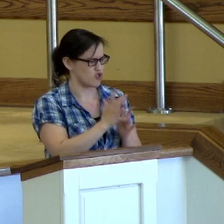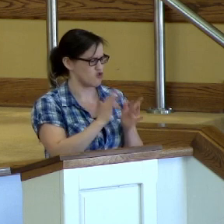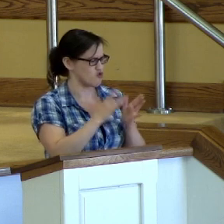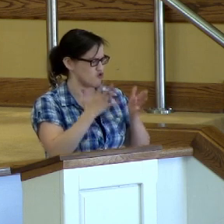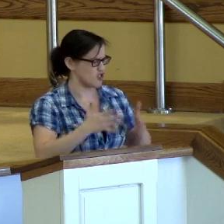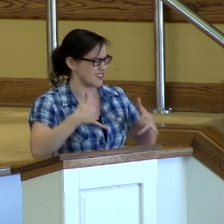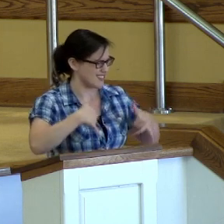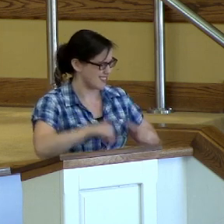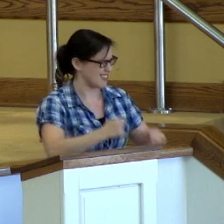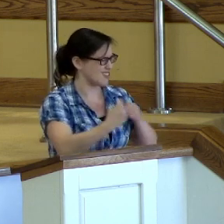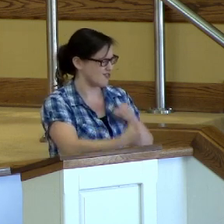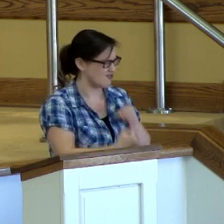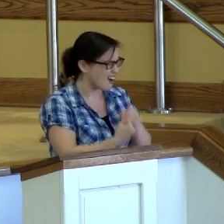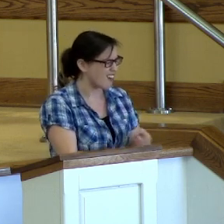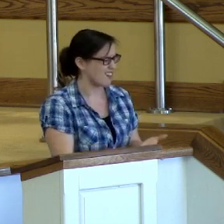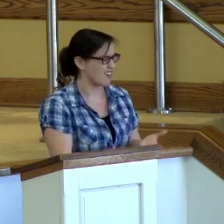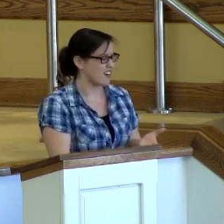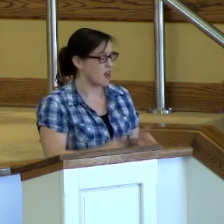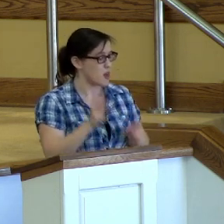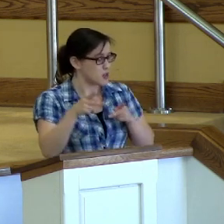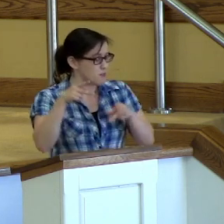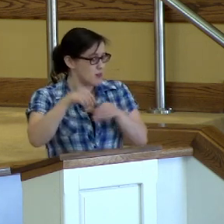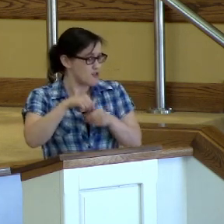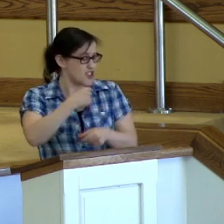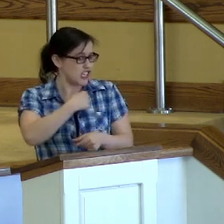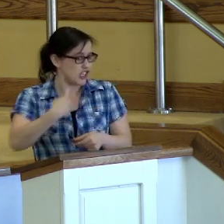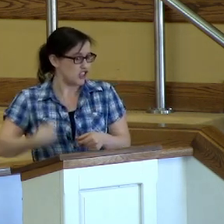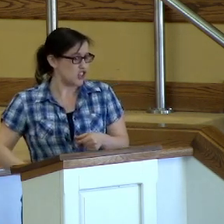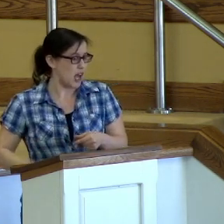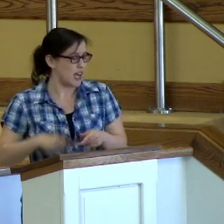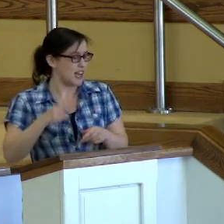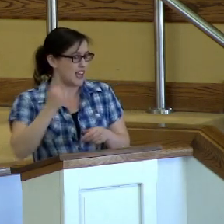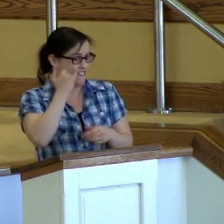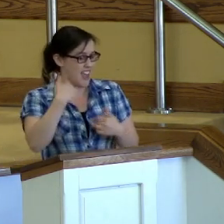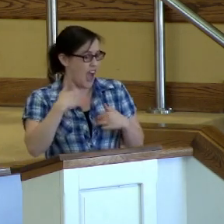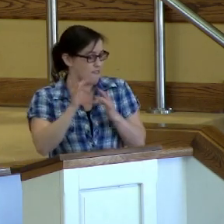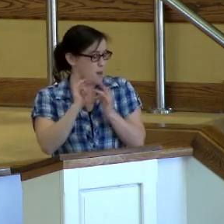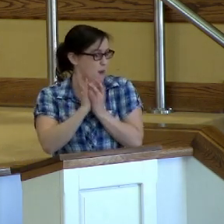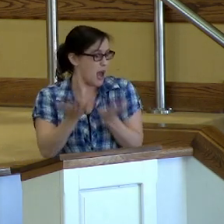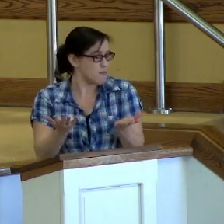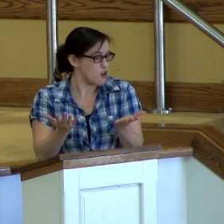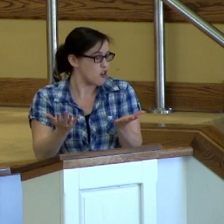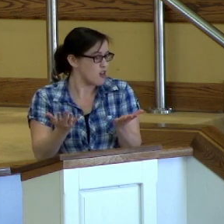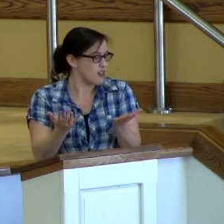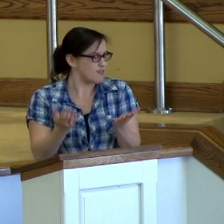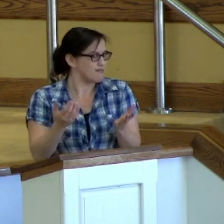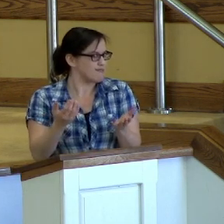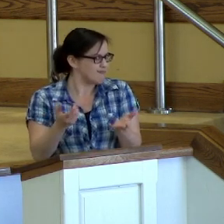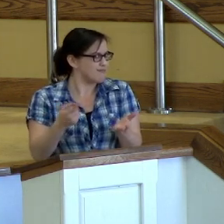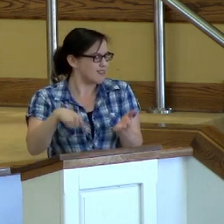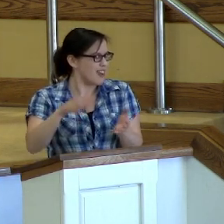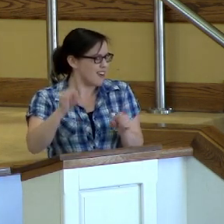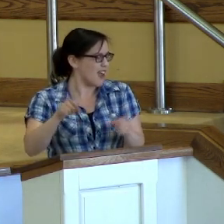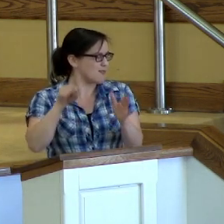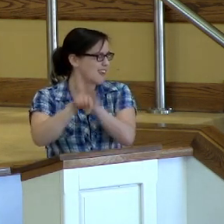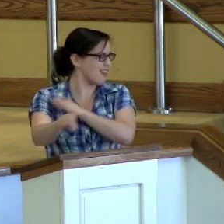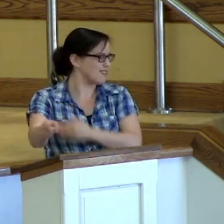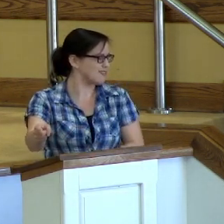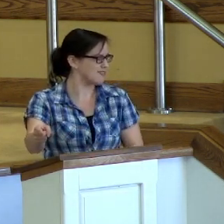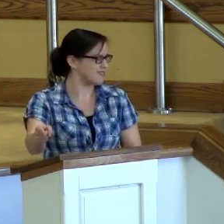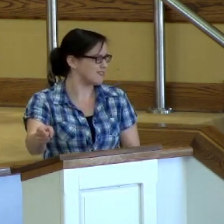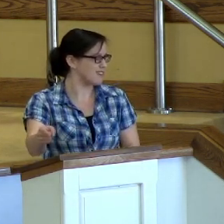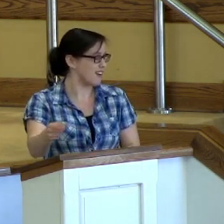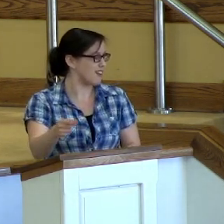they open their Bible, if they have a Bible, they could be killed. You know, we've got it so good. We've got it so